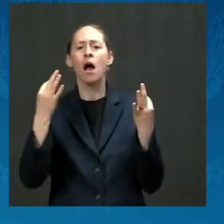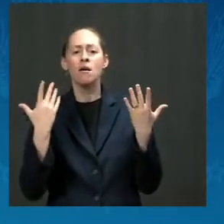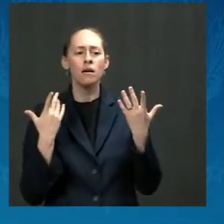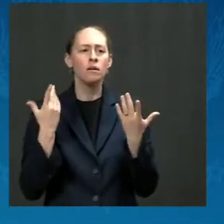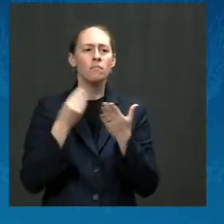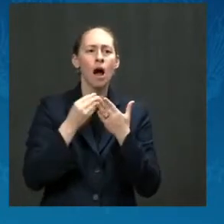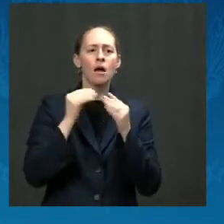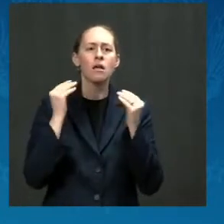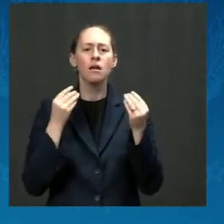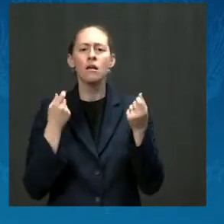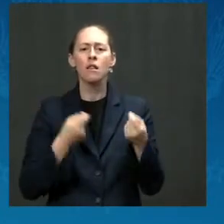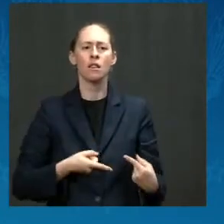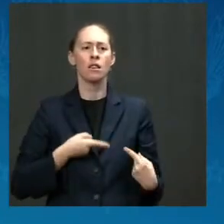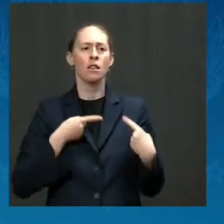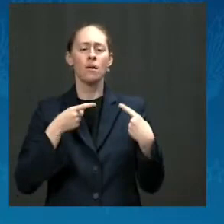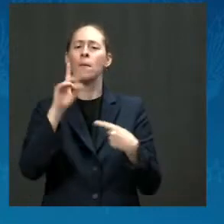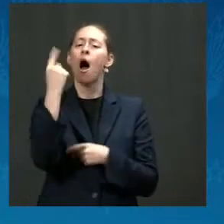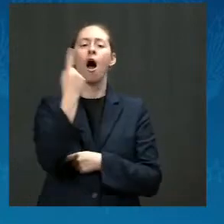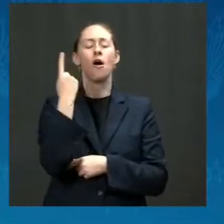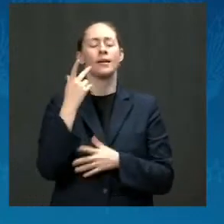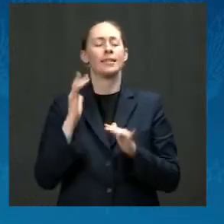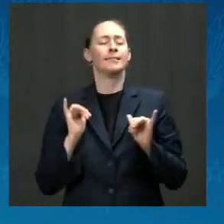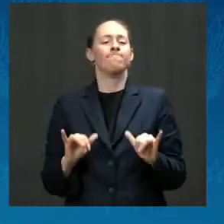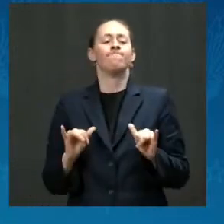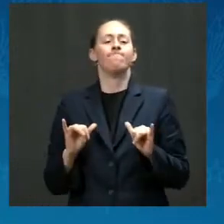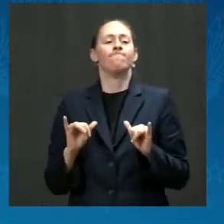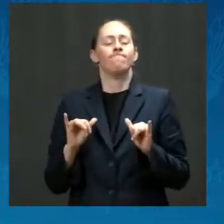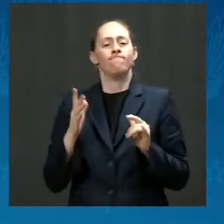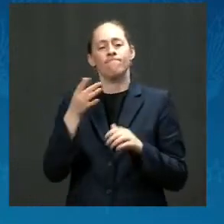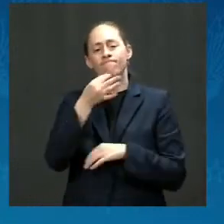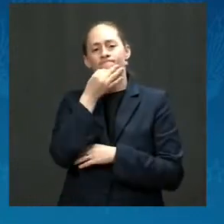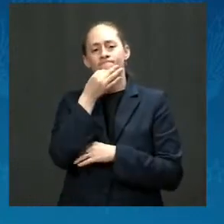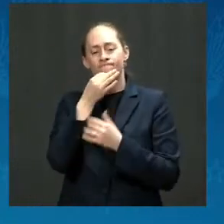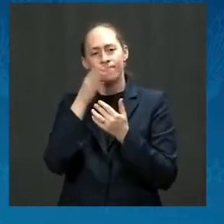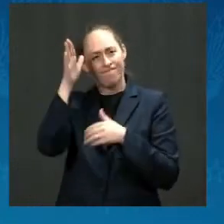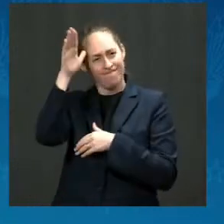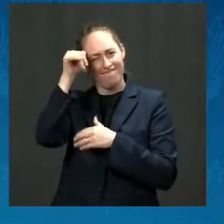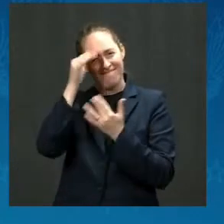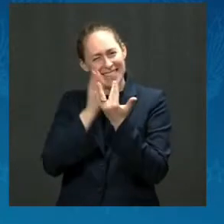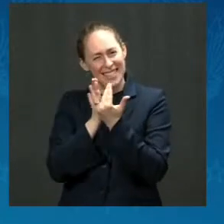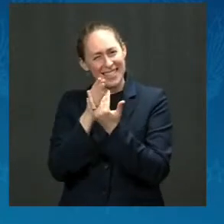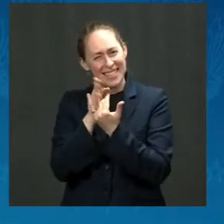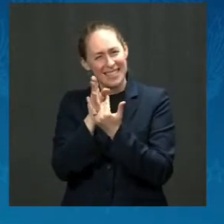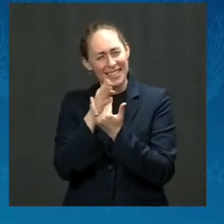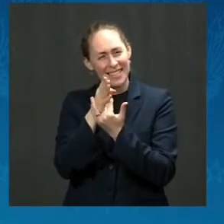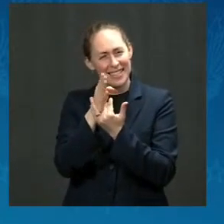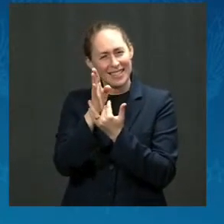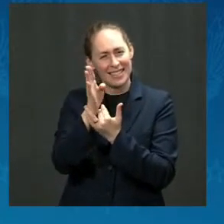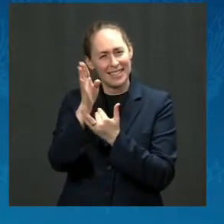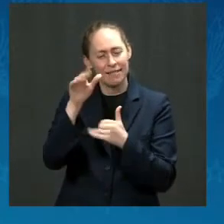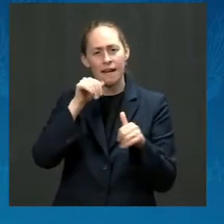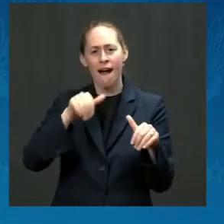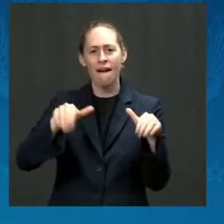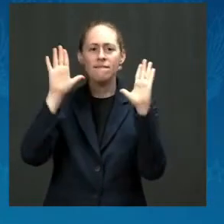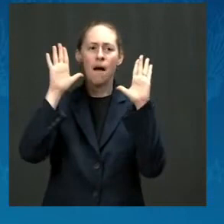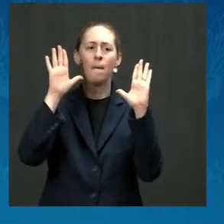that families show in the midst of that struggle that inspires so many others. So thank you for your inspiration.